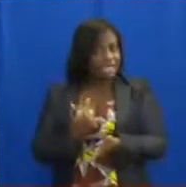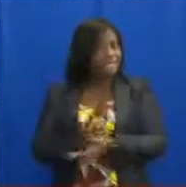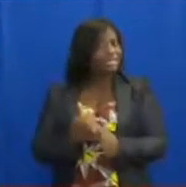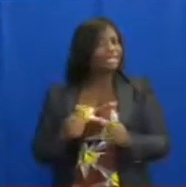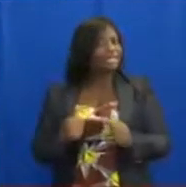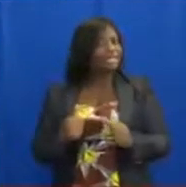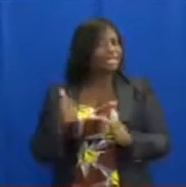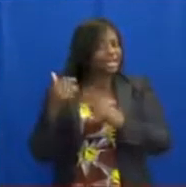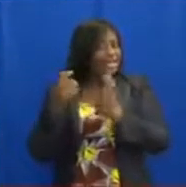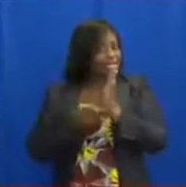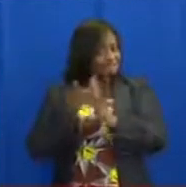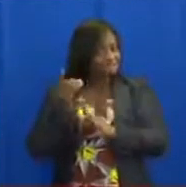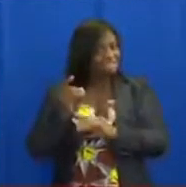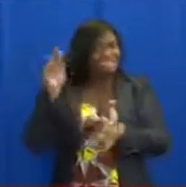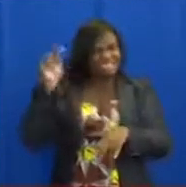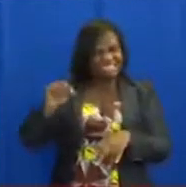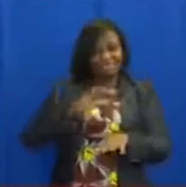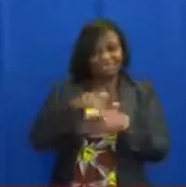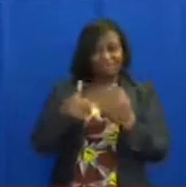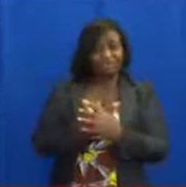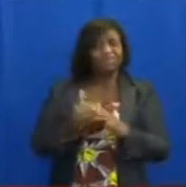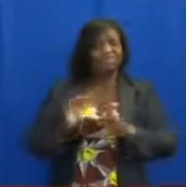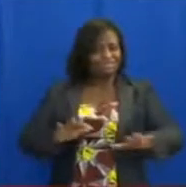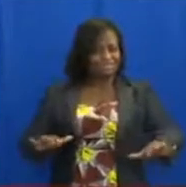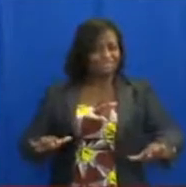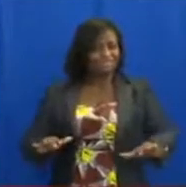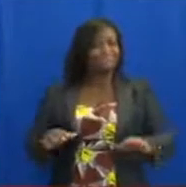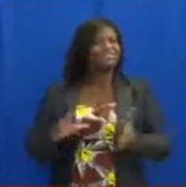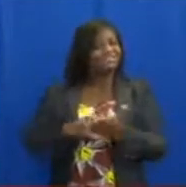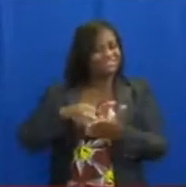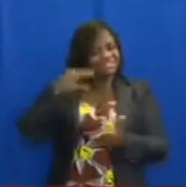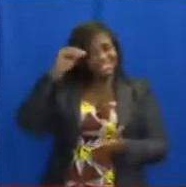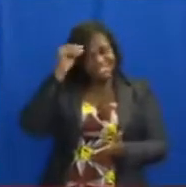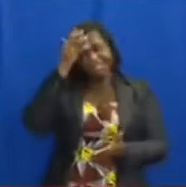Ghana no ya hia bɛkɛ biɛ fɛ akaseni.